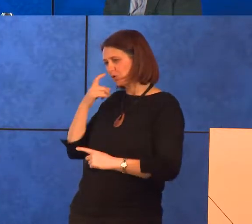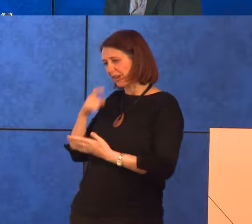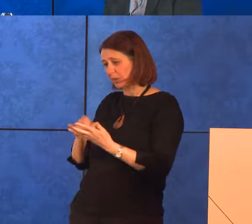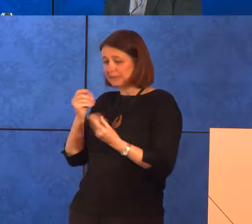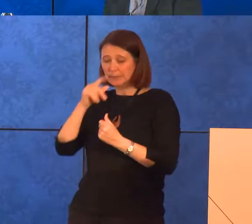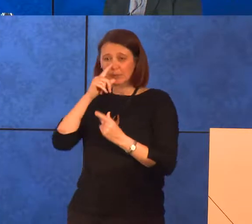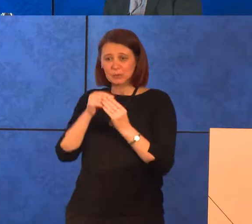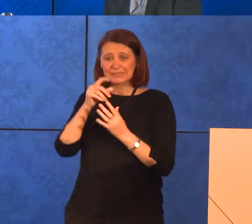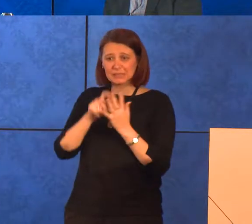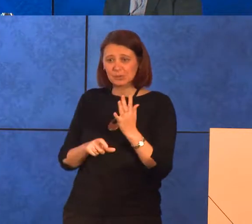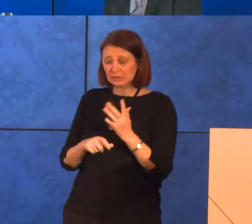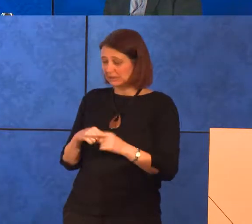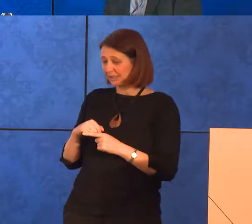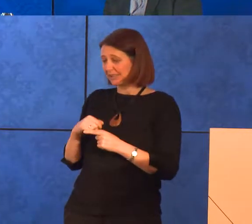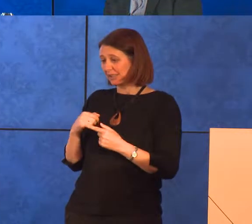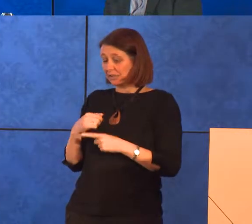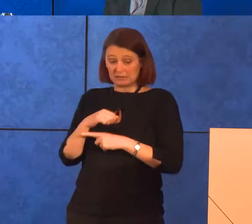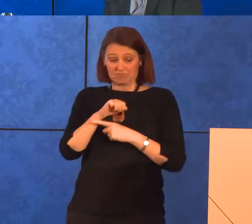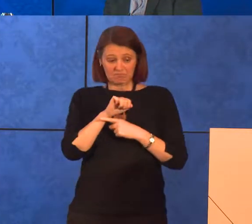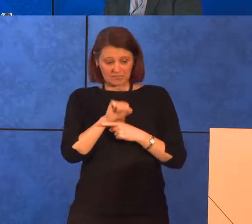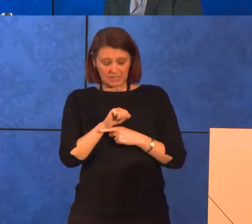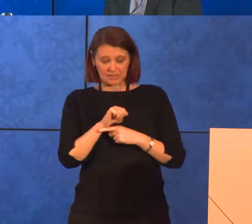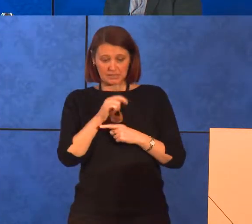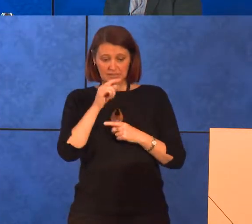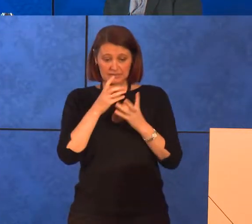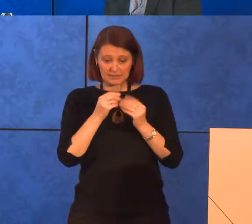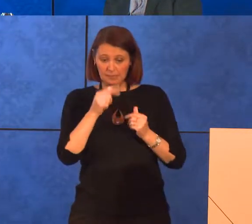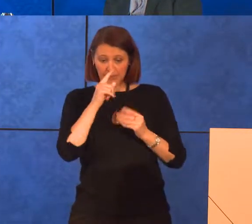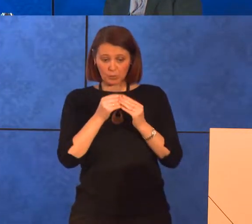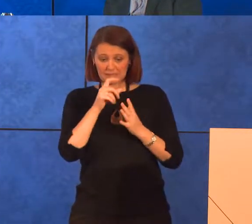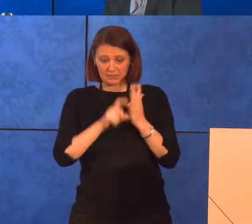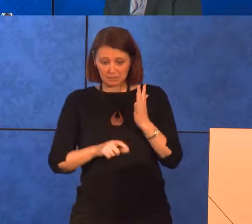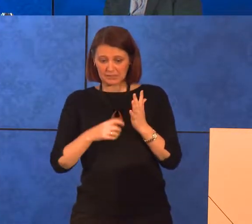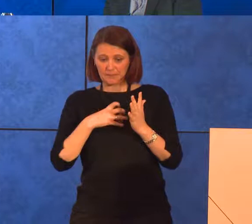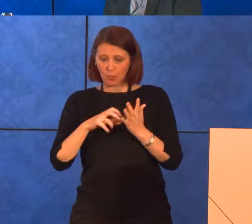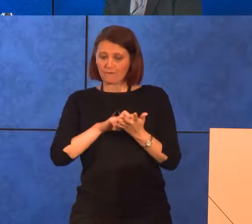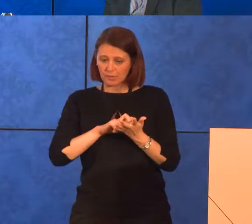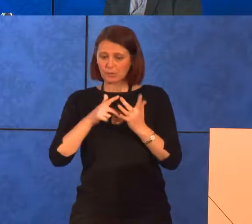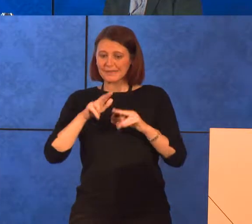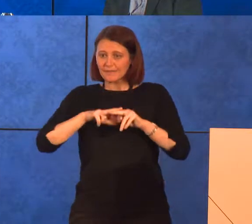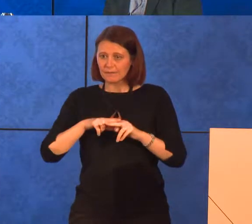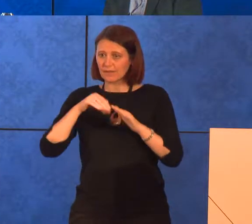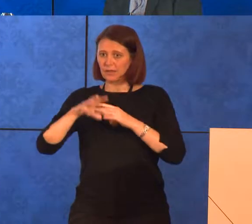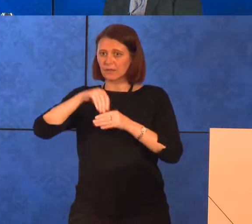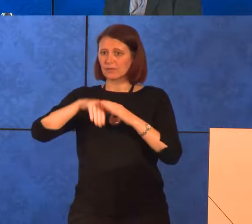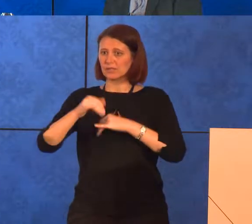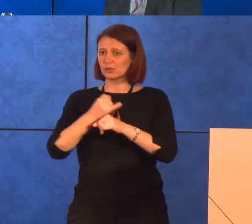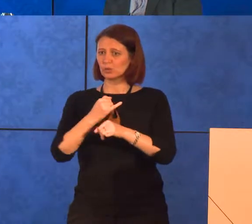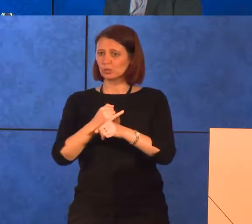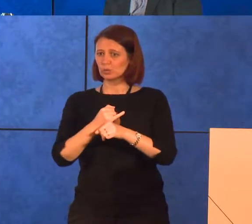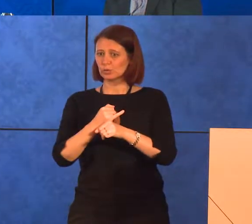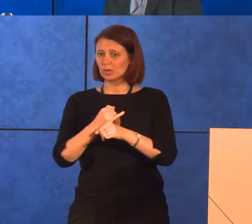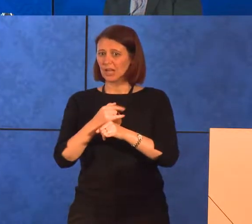with disability, whilst people with disability are more vulnerable if they are in institutional settings to abuse, also many people have a disability